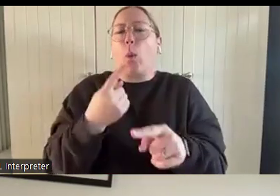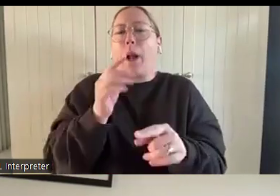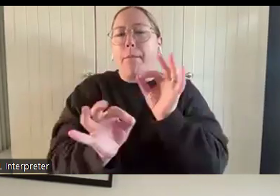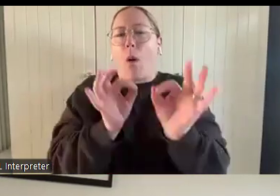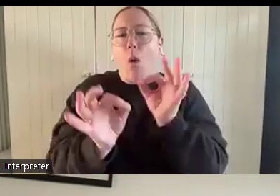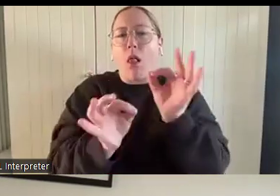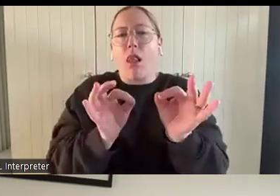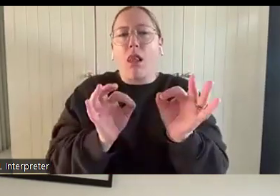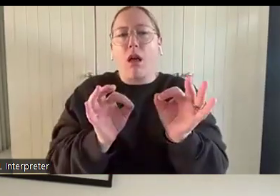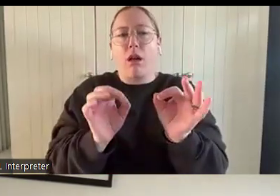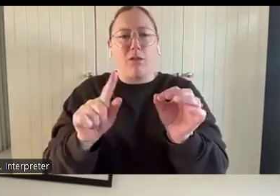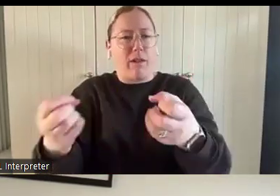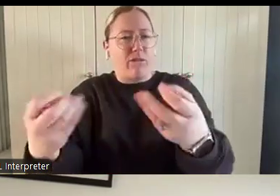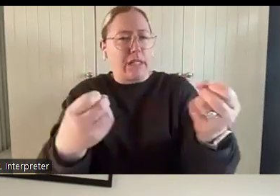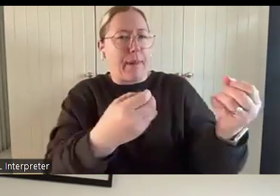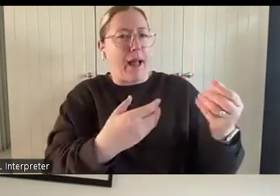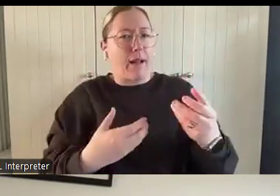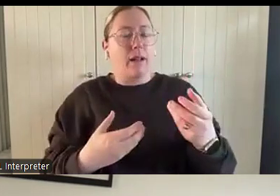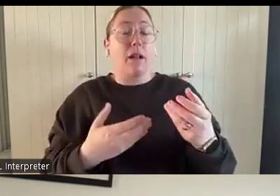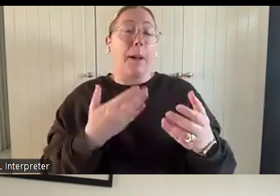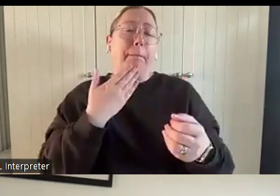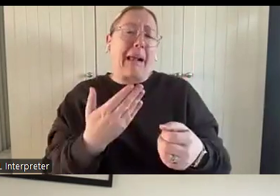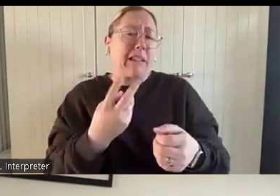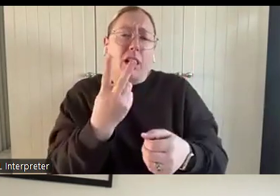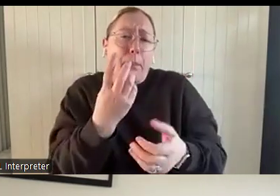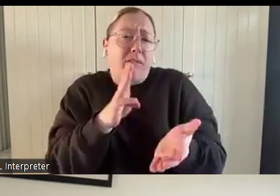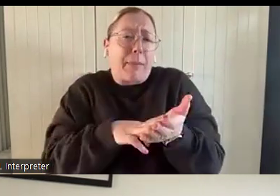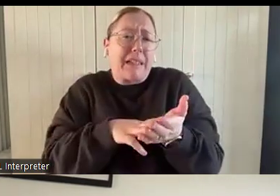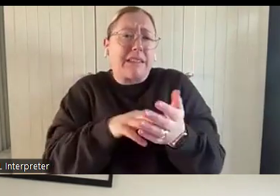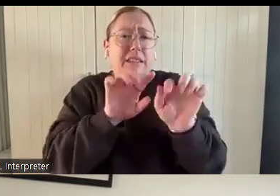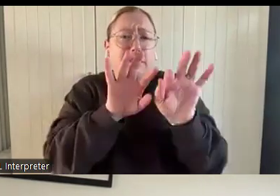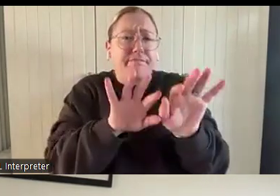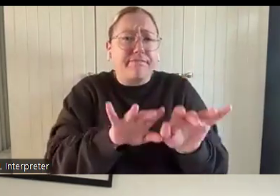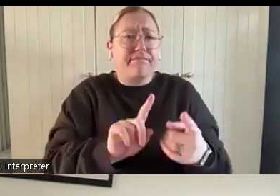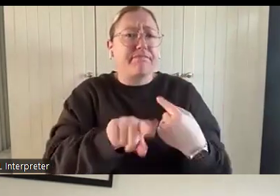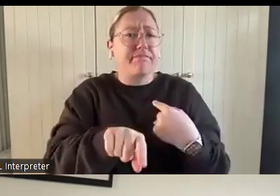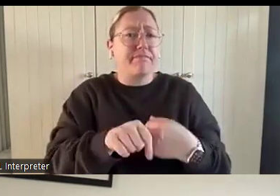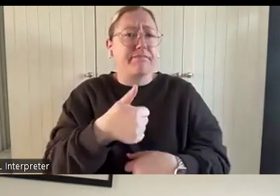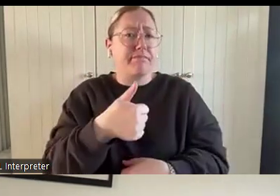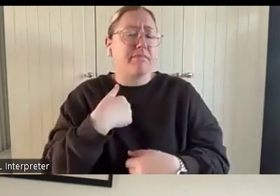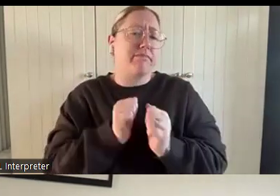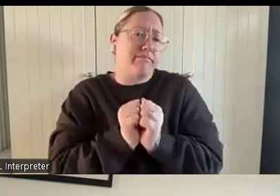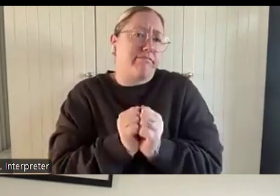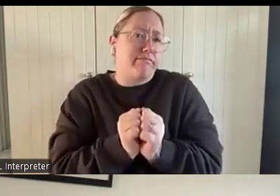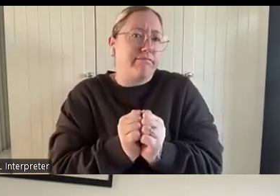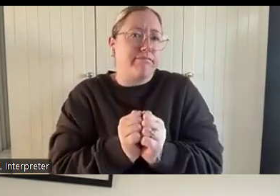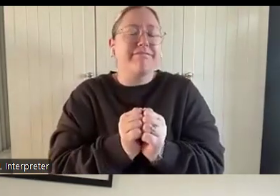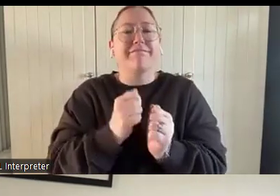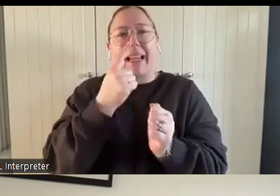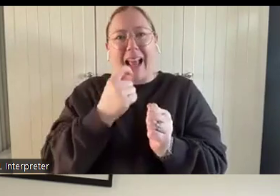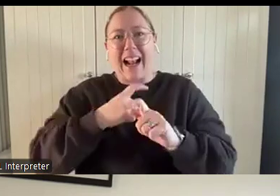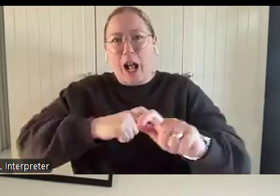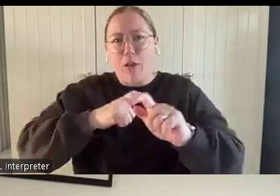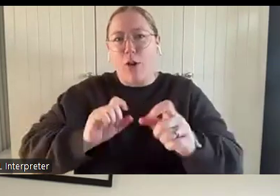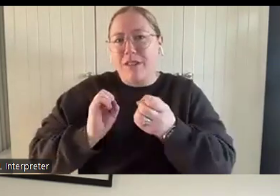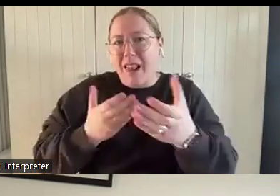So if you could spend a couple of minutes filling that in, we'll be really grateful. It will help us to continue to deliver